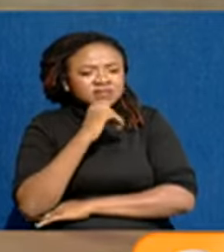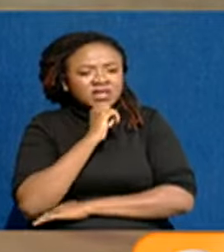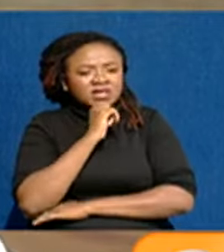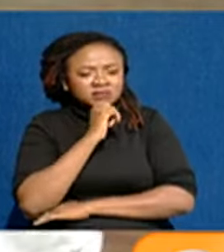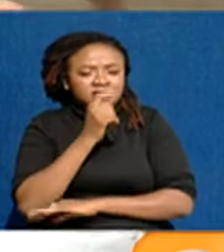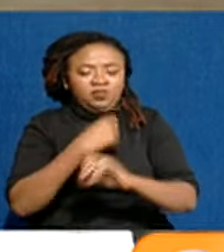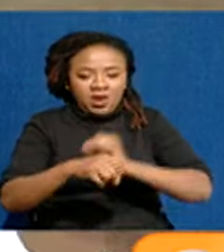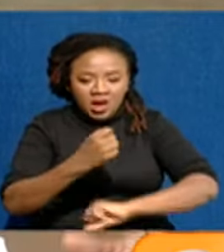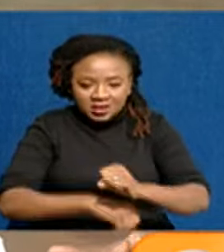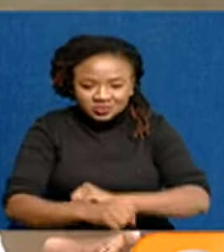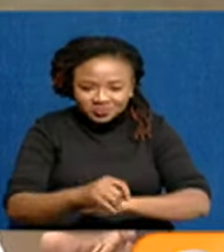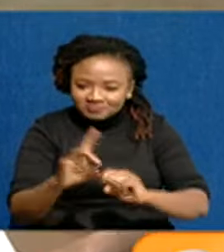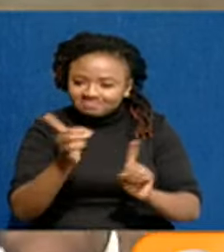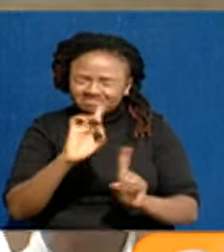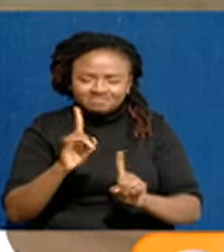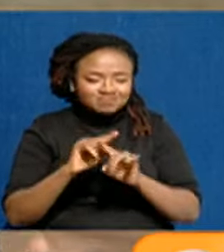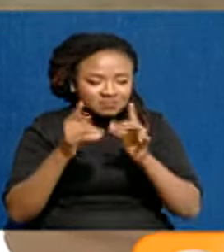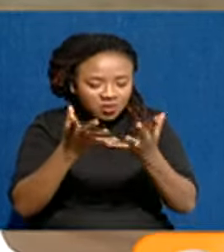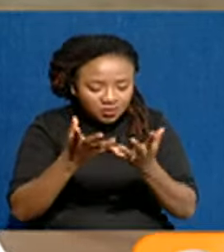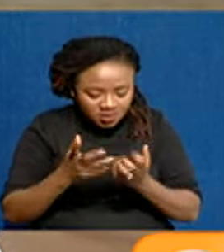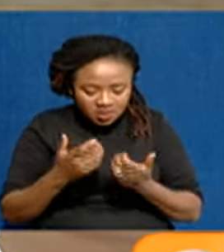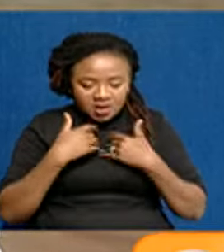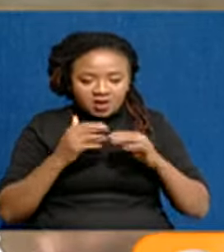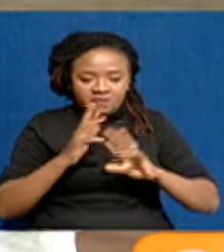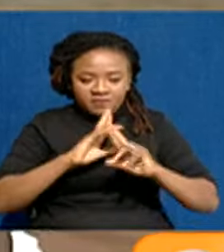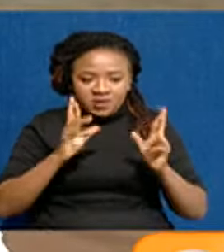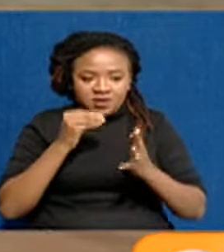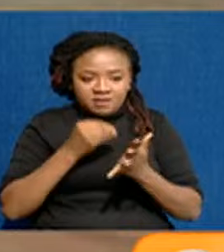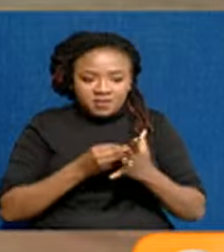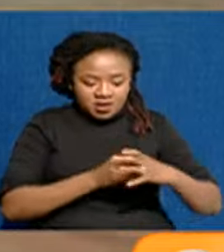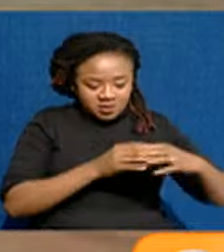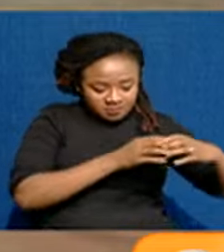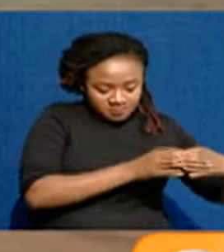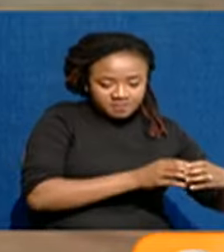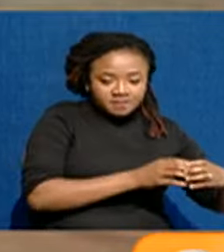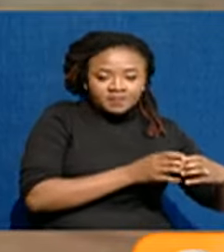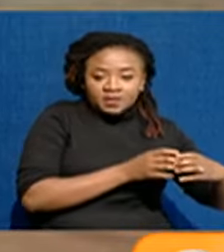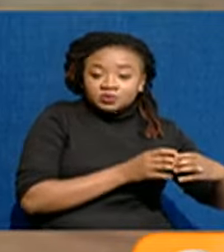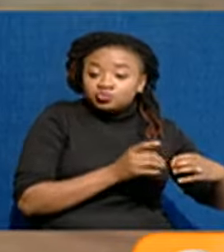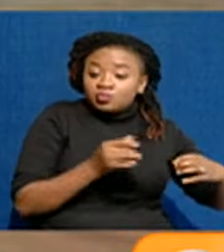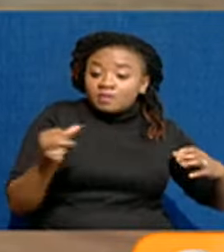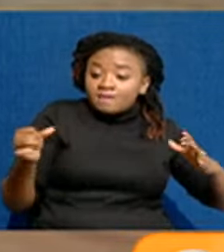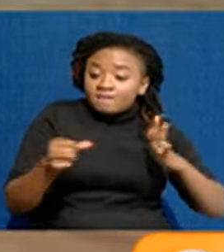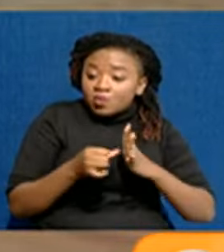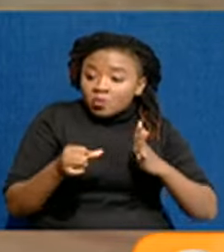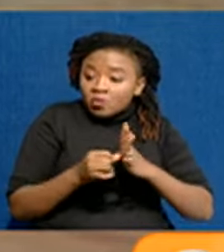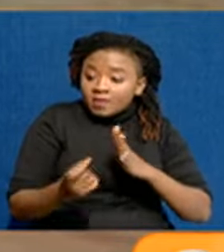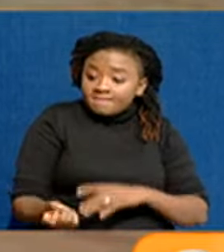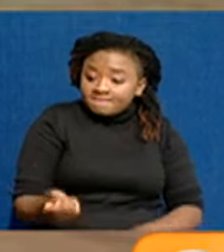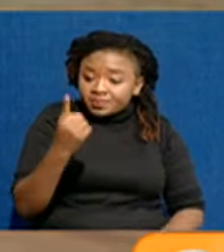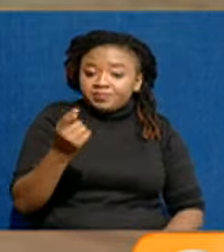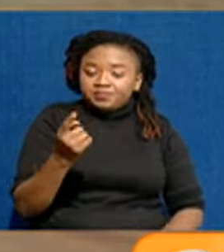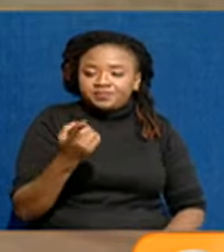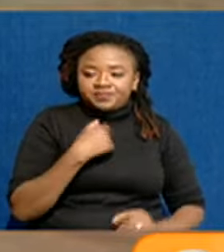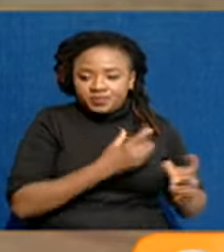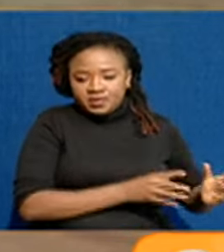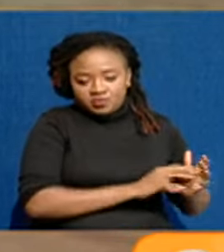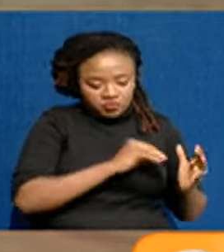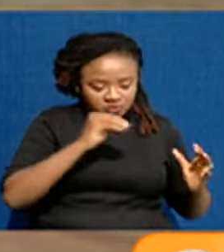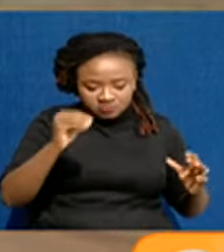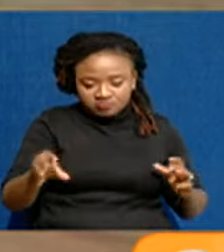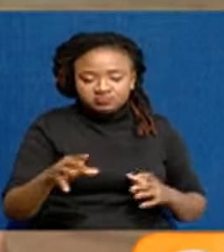able to have resources to kick in action based on a credible forecast to reduce the impacts. Because if we